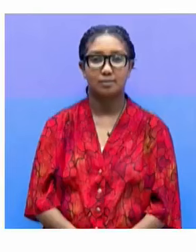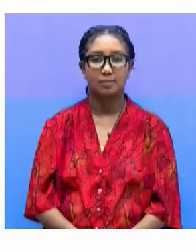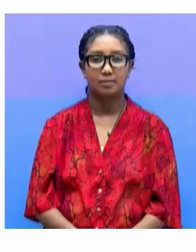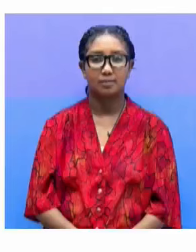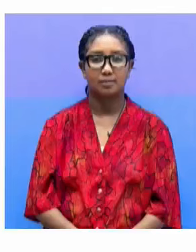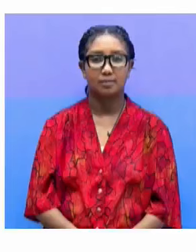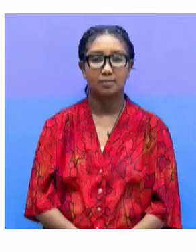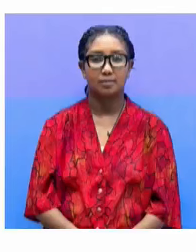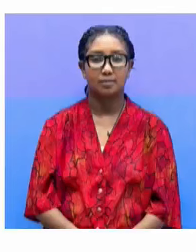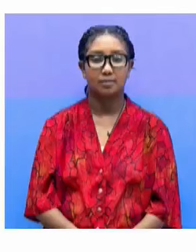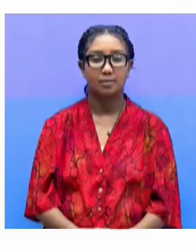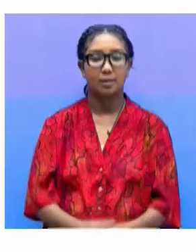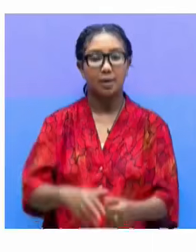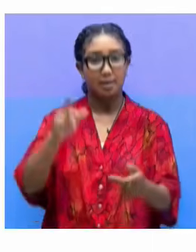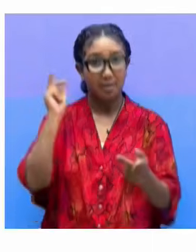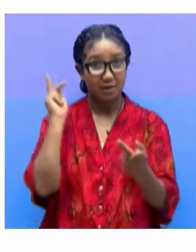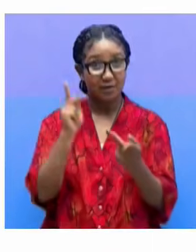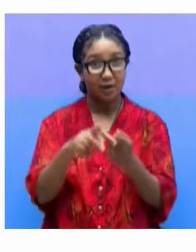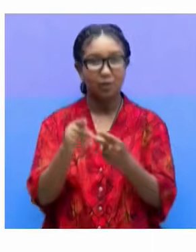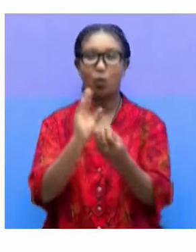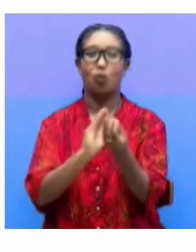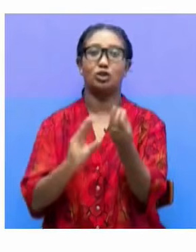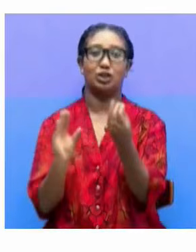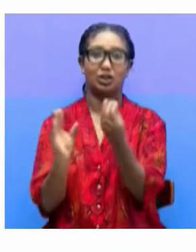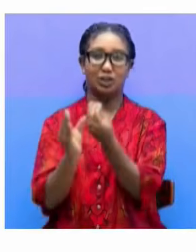Perfect conditional.